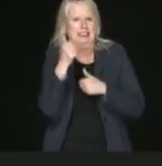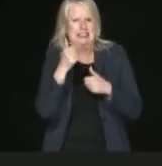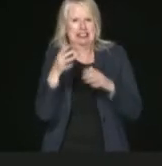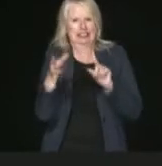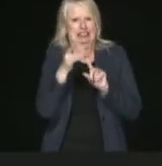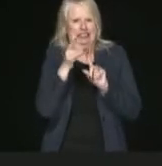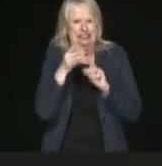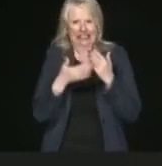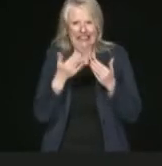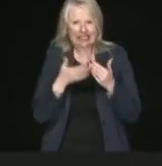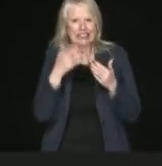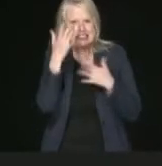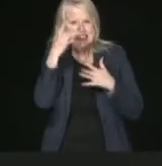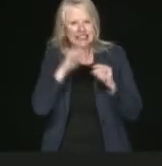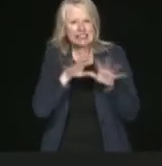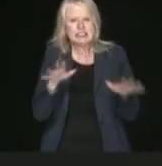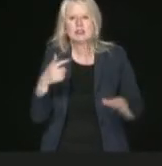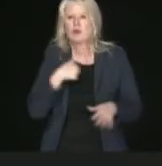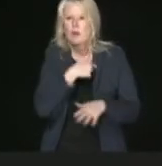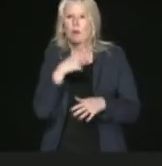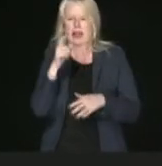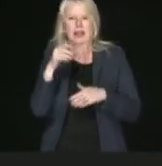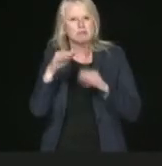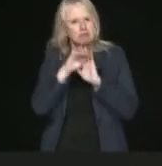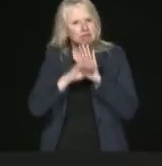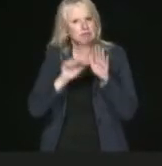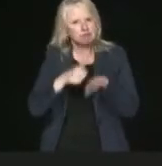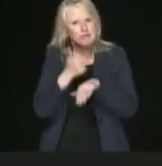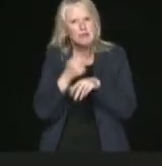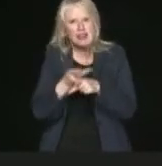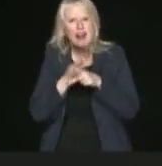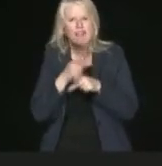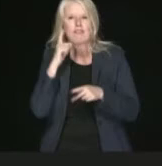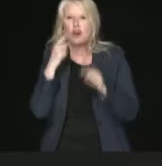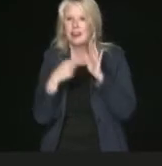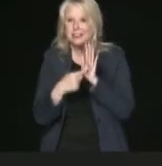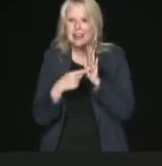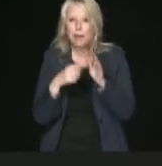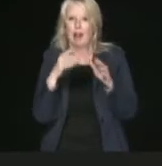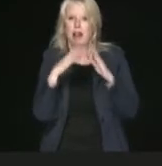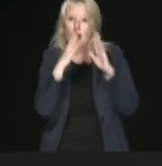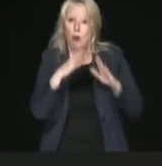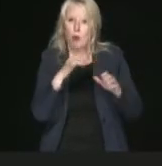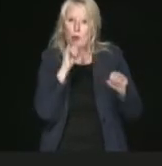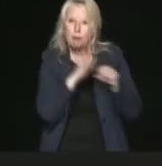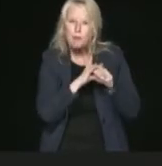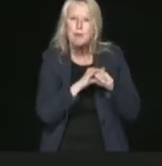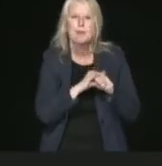So we are taking steps now to ensure that people stay home in order